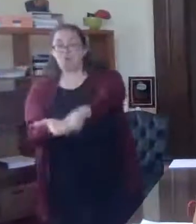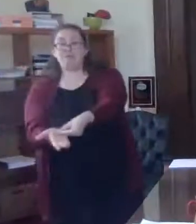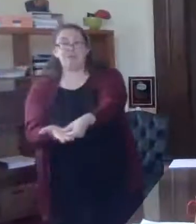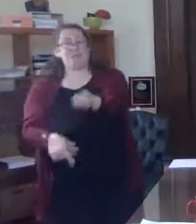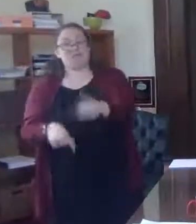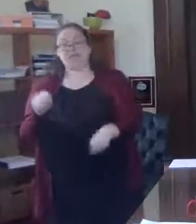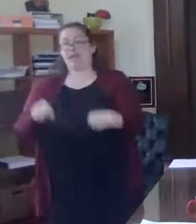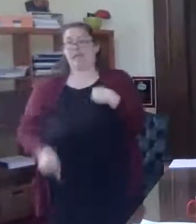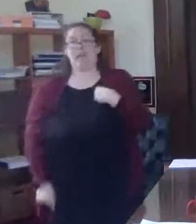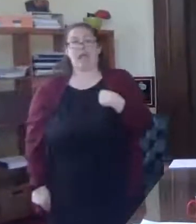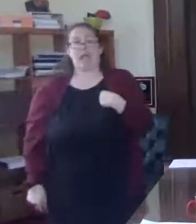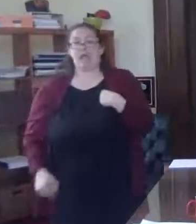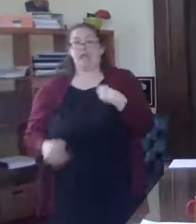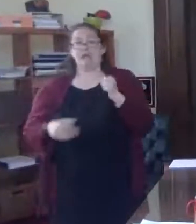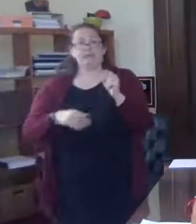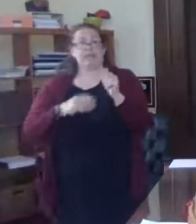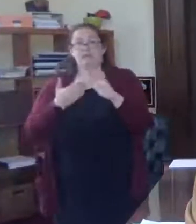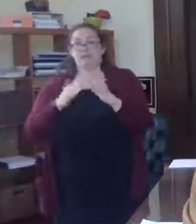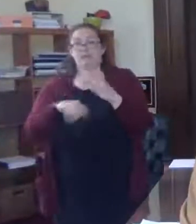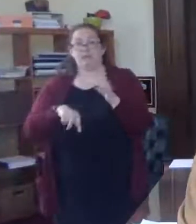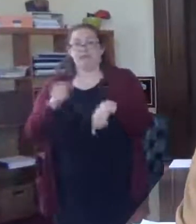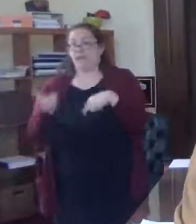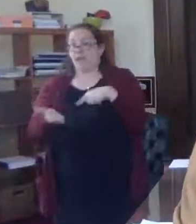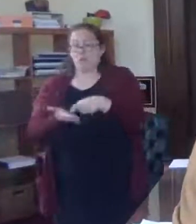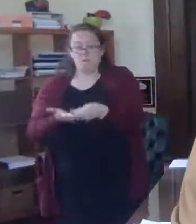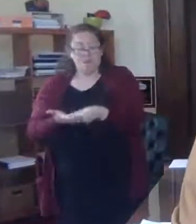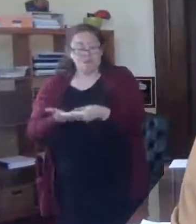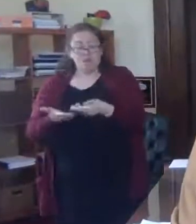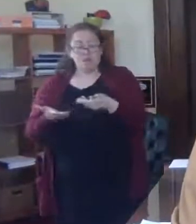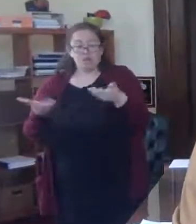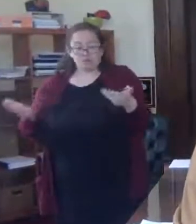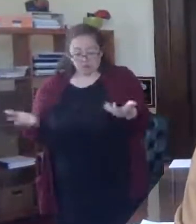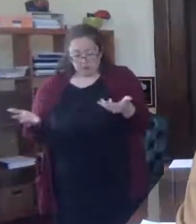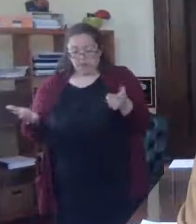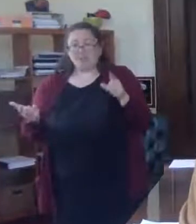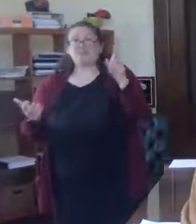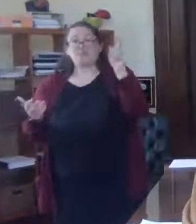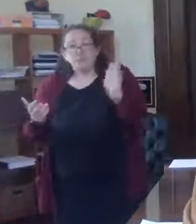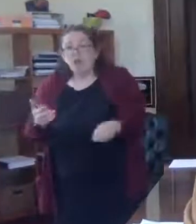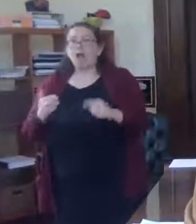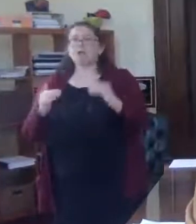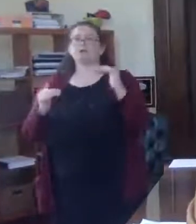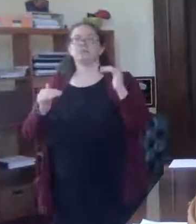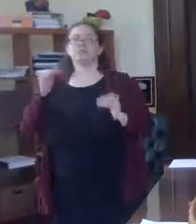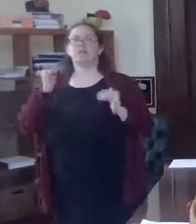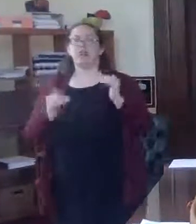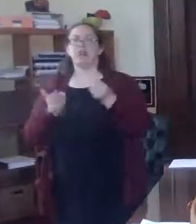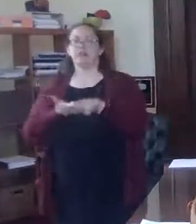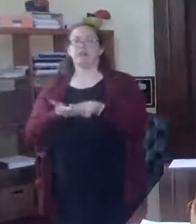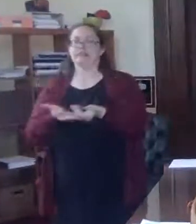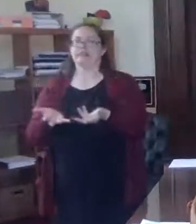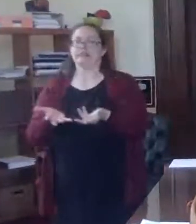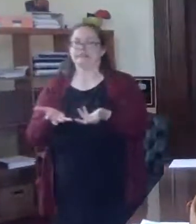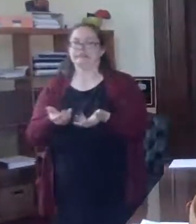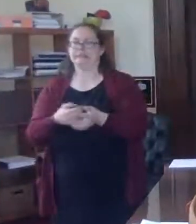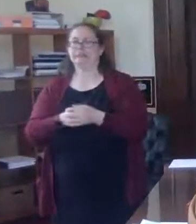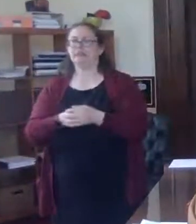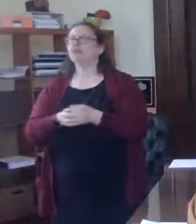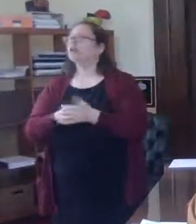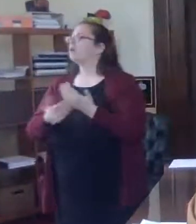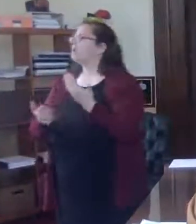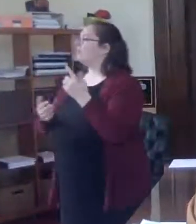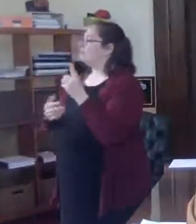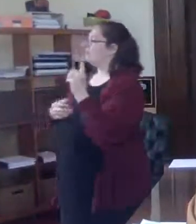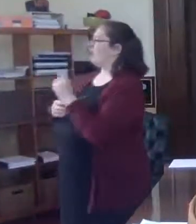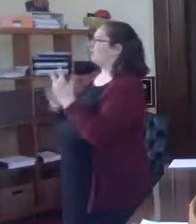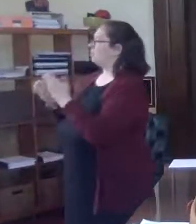we have to figure out a way of balancing that budget. This might be more clarification question.